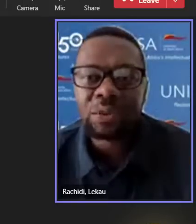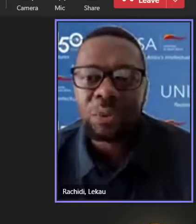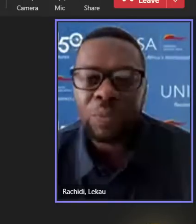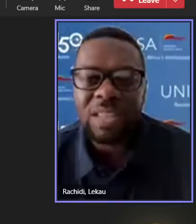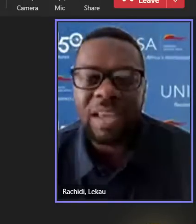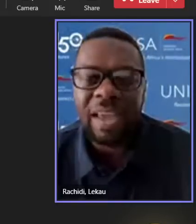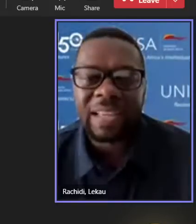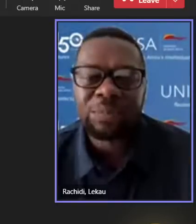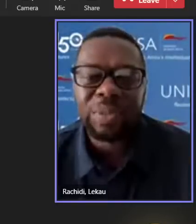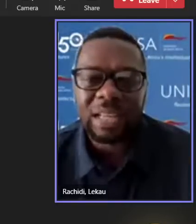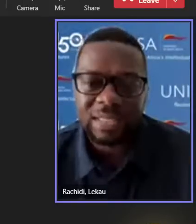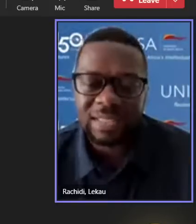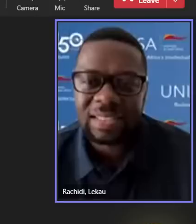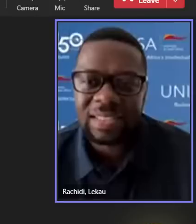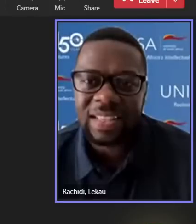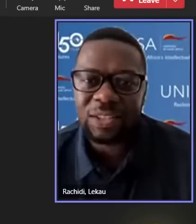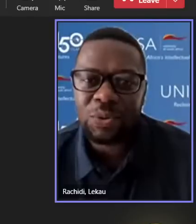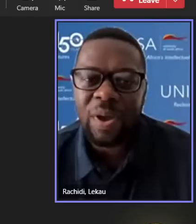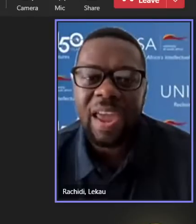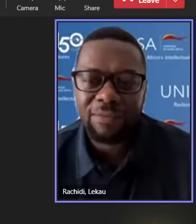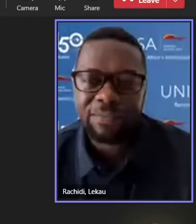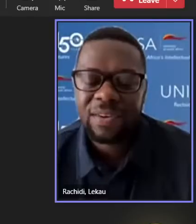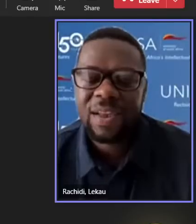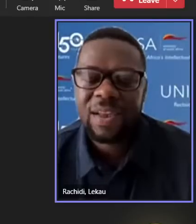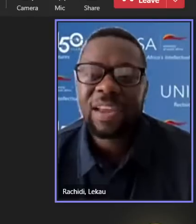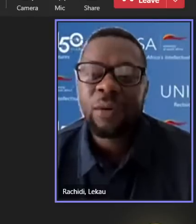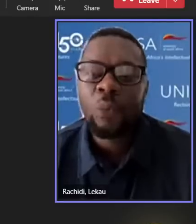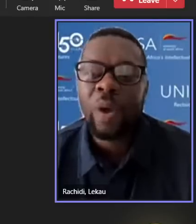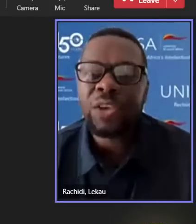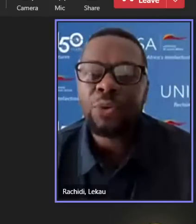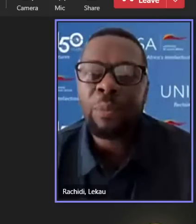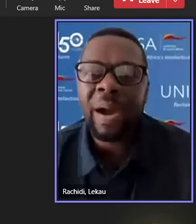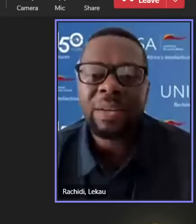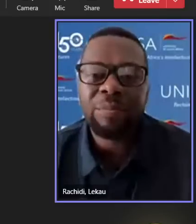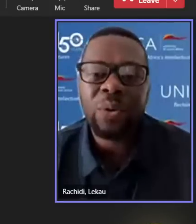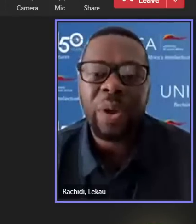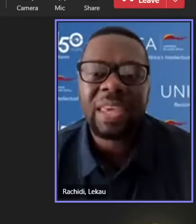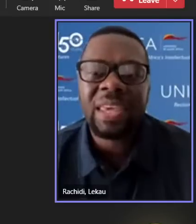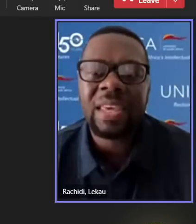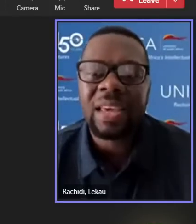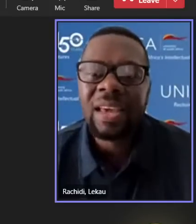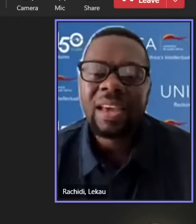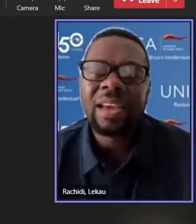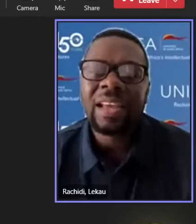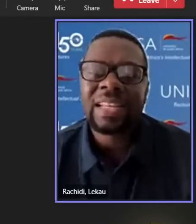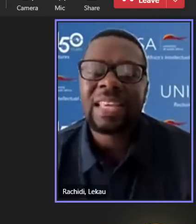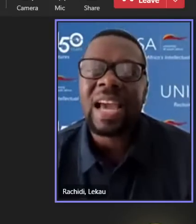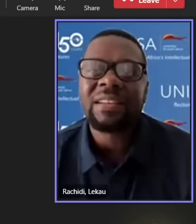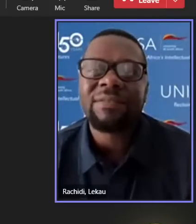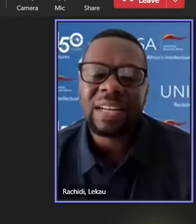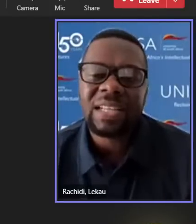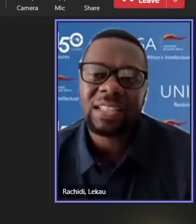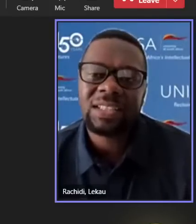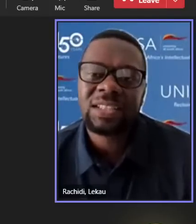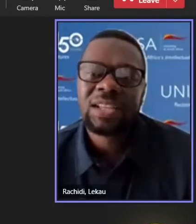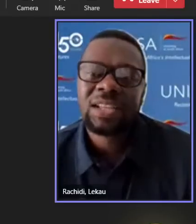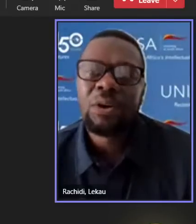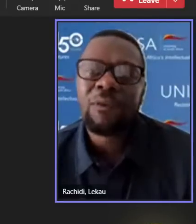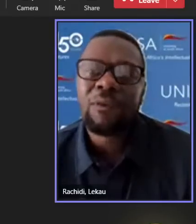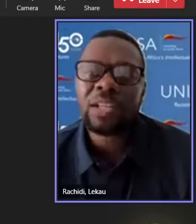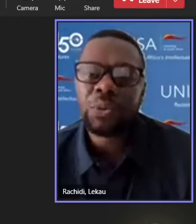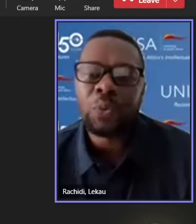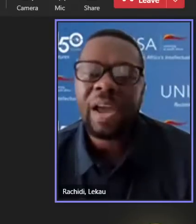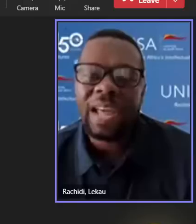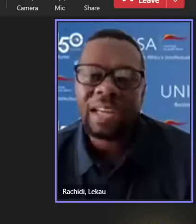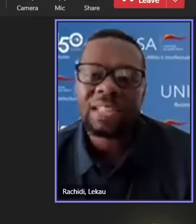looks into the experience that you have where you might be working and taking advantage